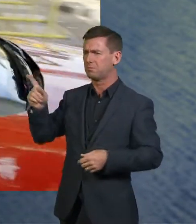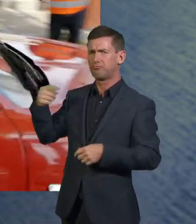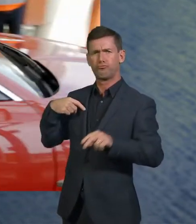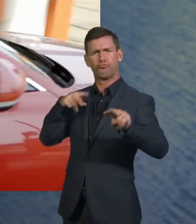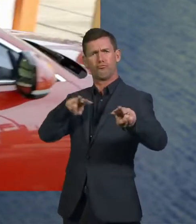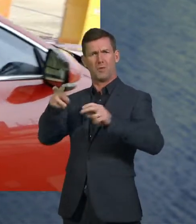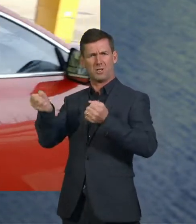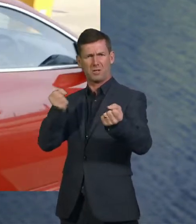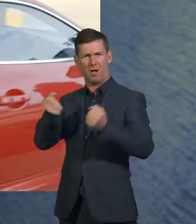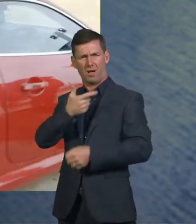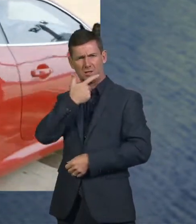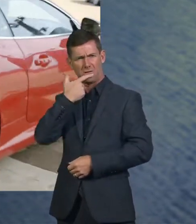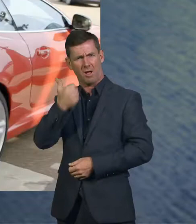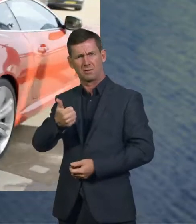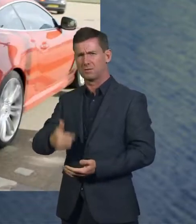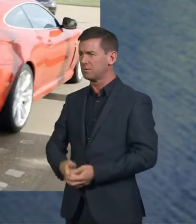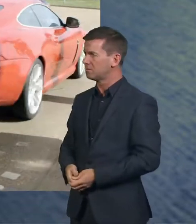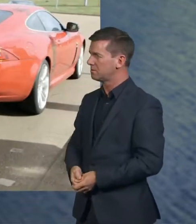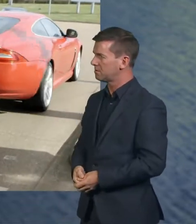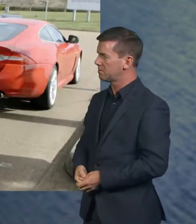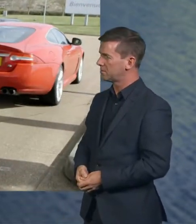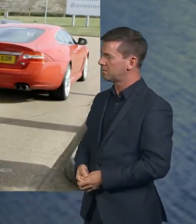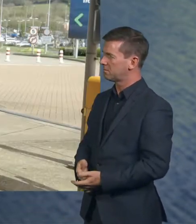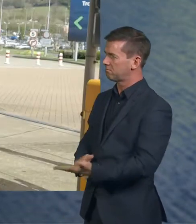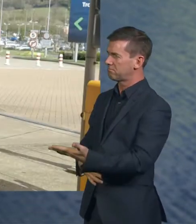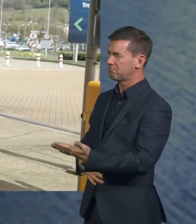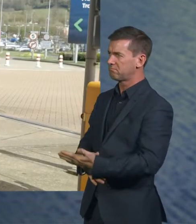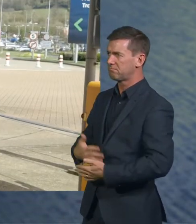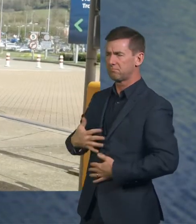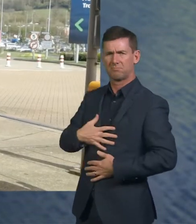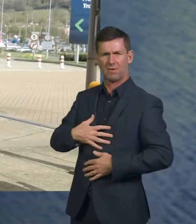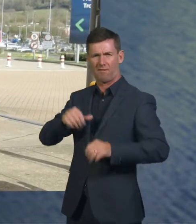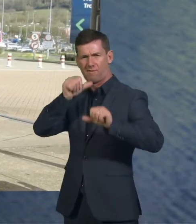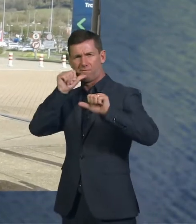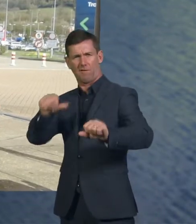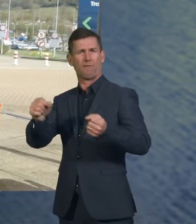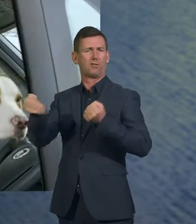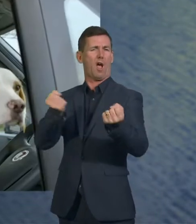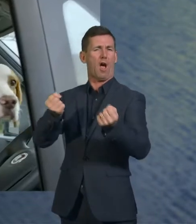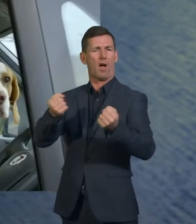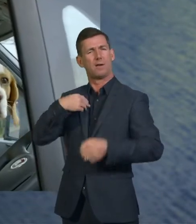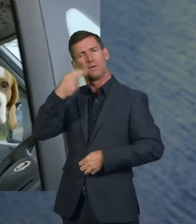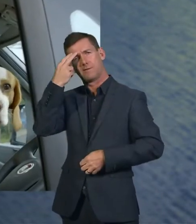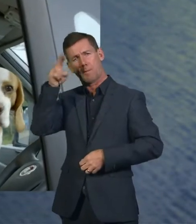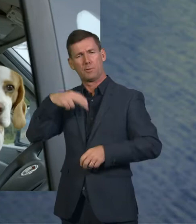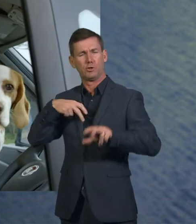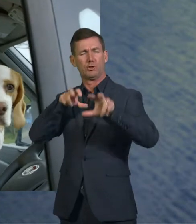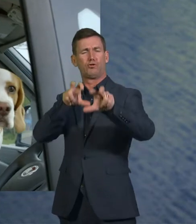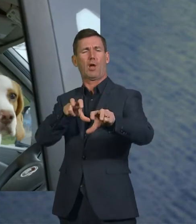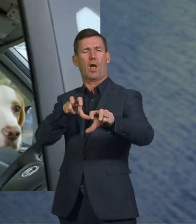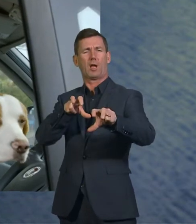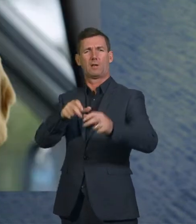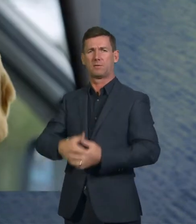show. There's my favourite car, as Jeremy Clarkson would say, Jags! Huh? This is Charlie, we call him